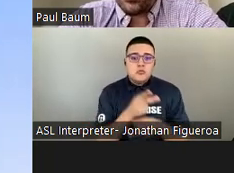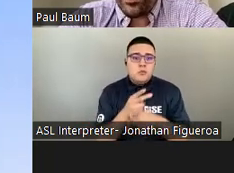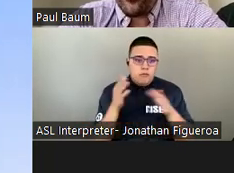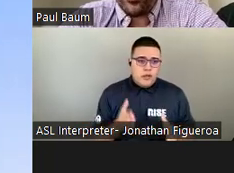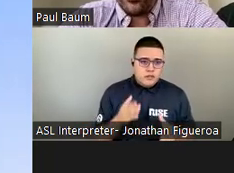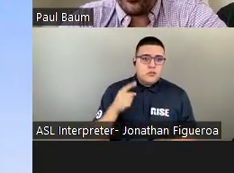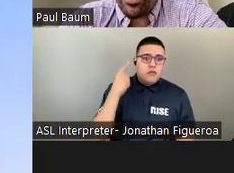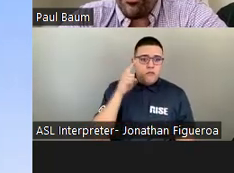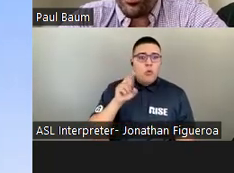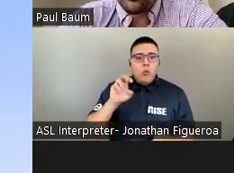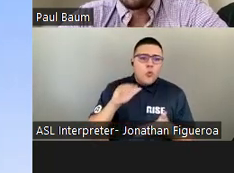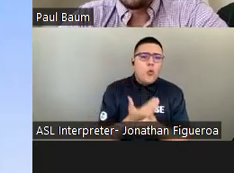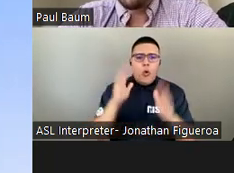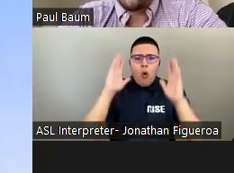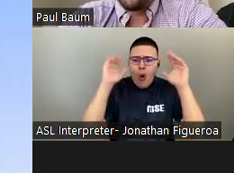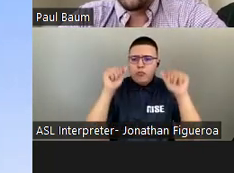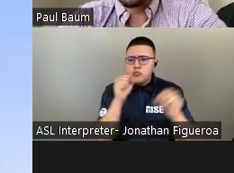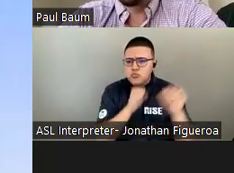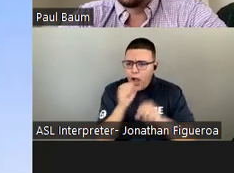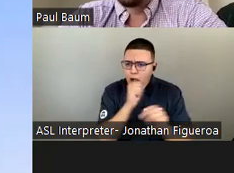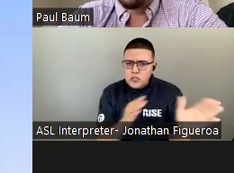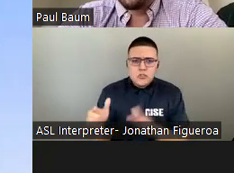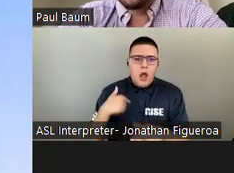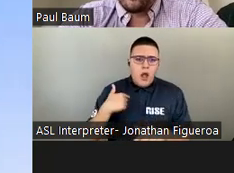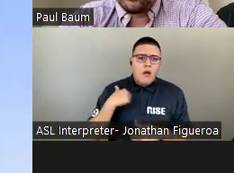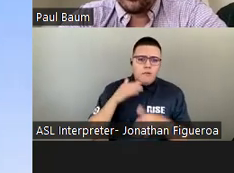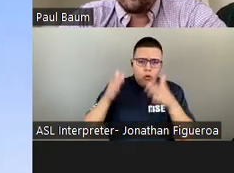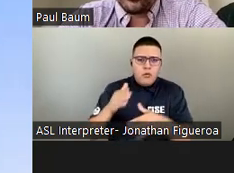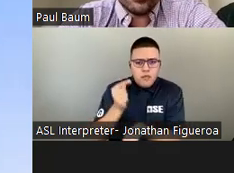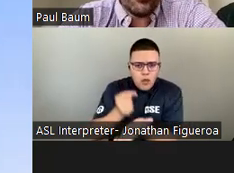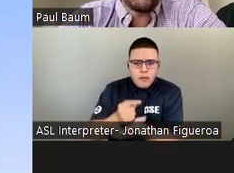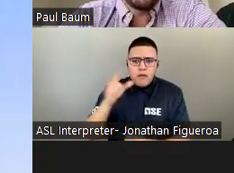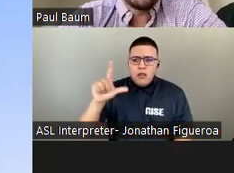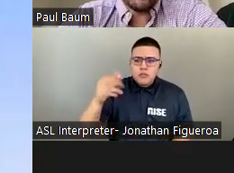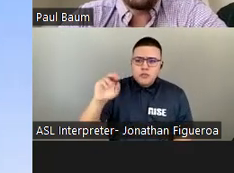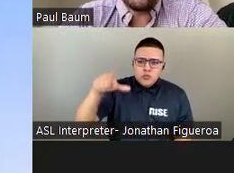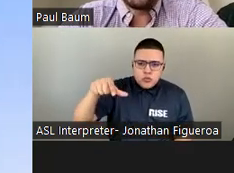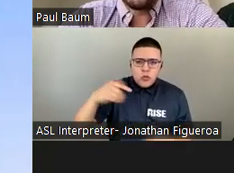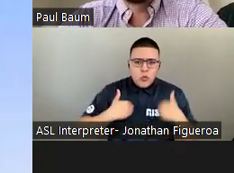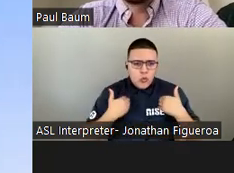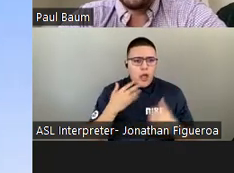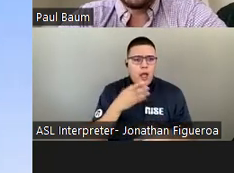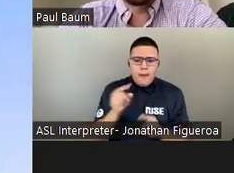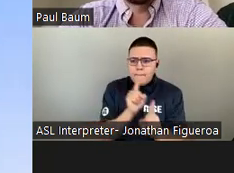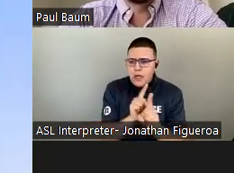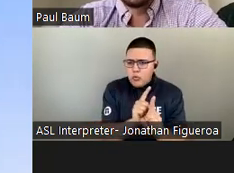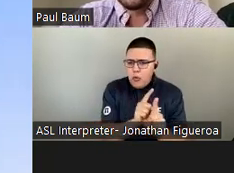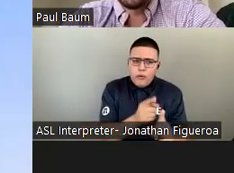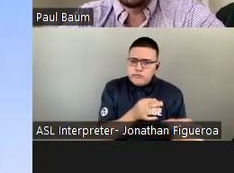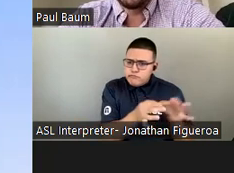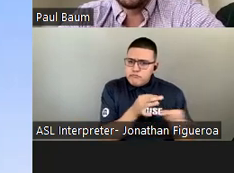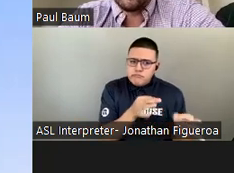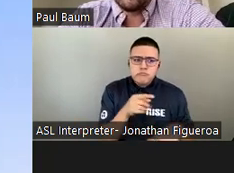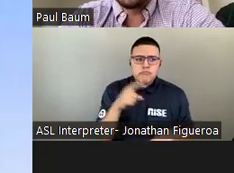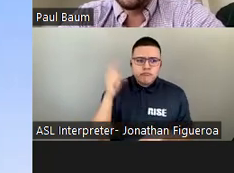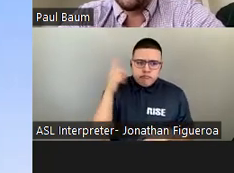nonprofit serving for Renewing Hope. I focus on therapy for LGBTQ+ youth and mentoring students